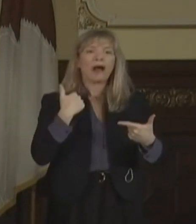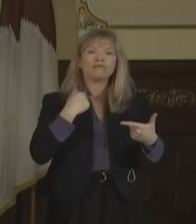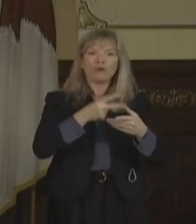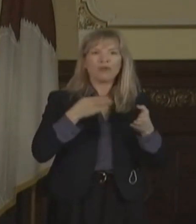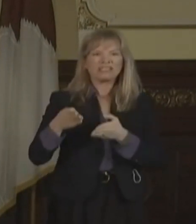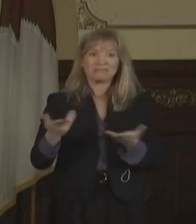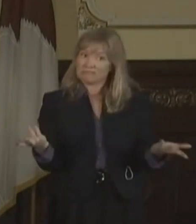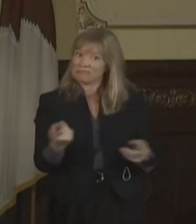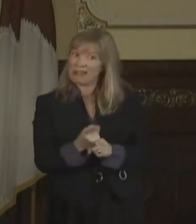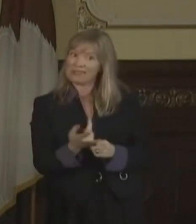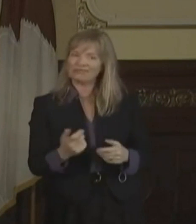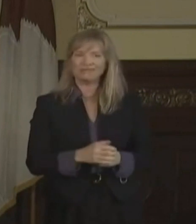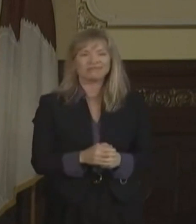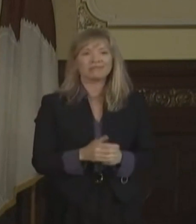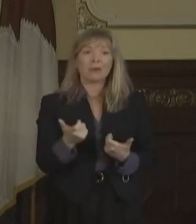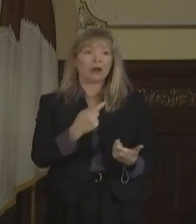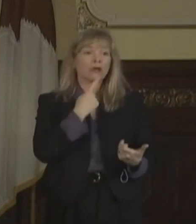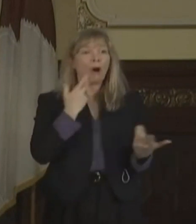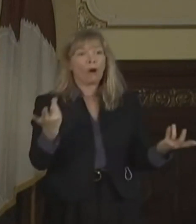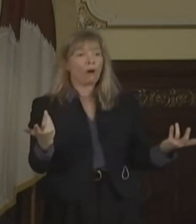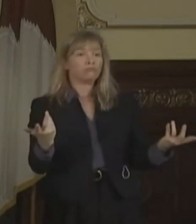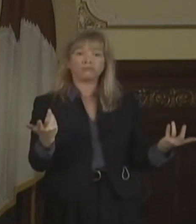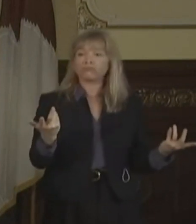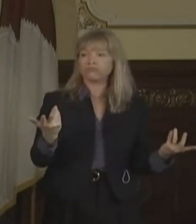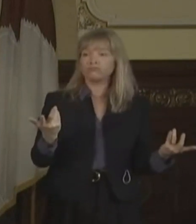want to claim that